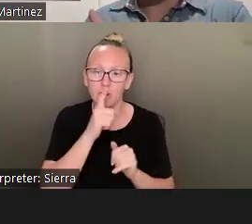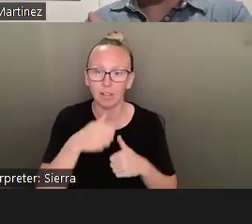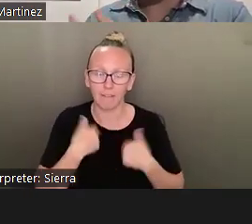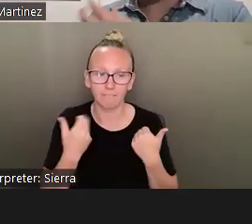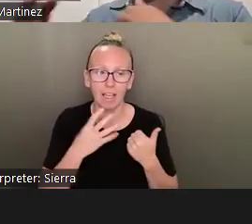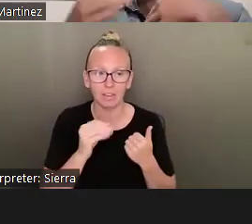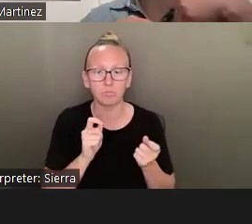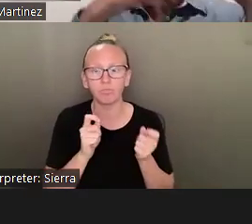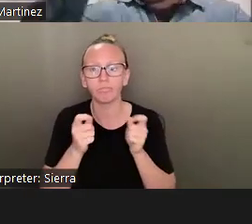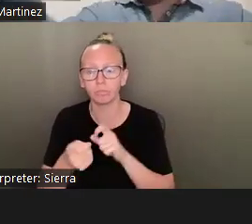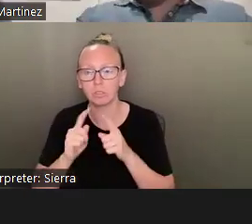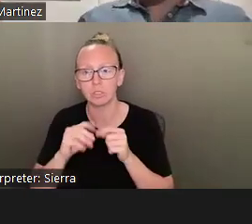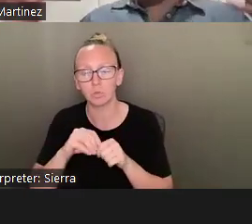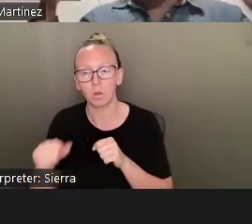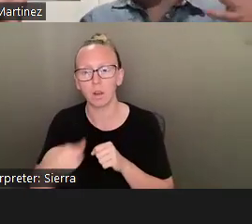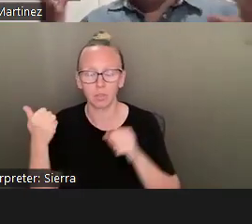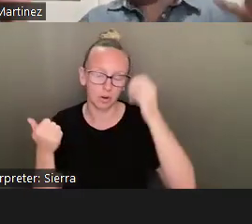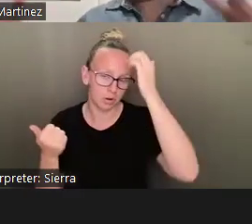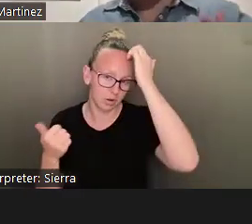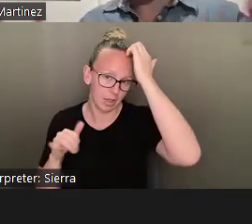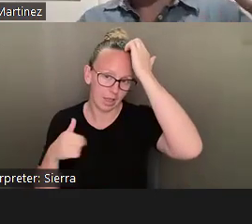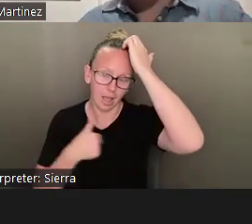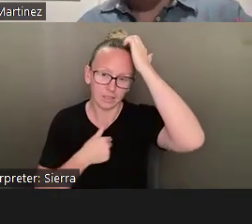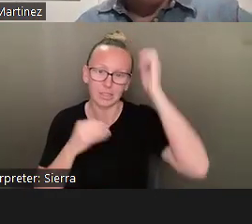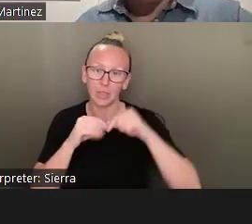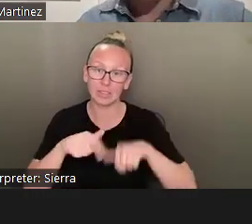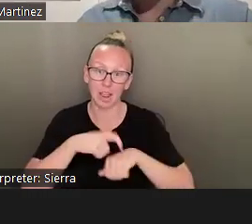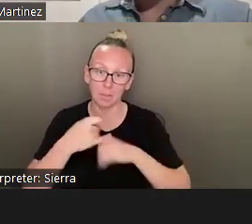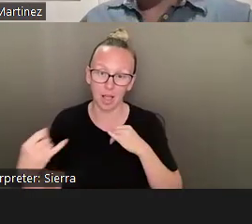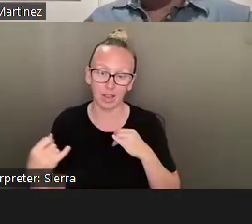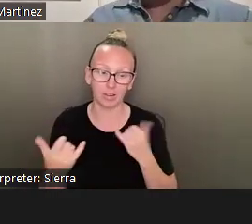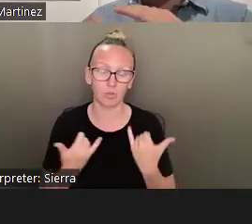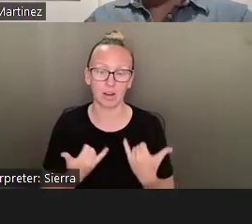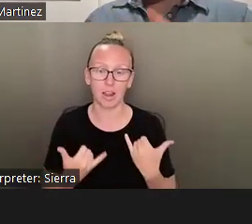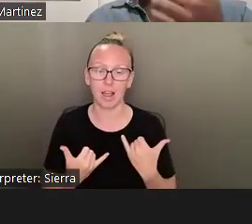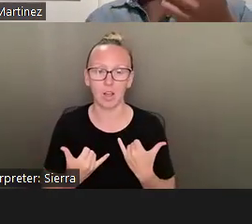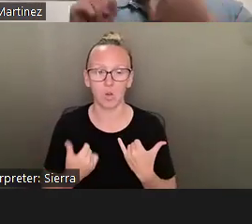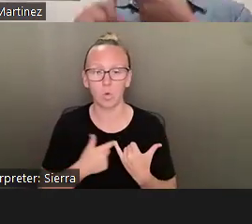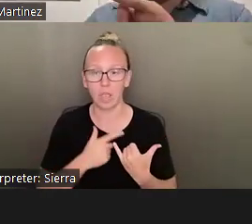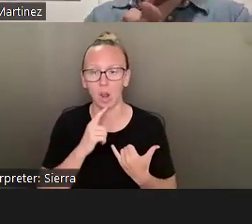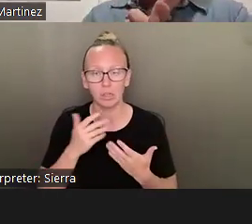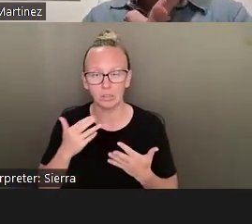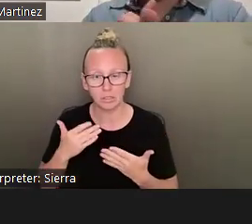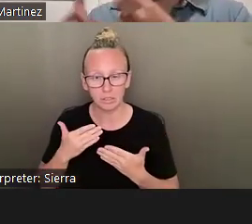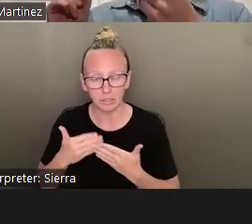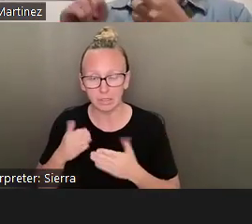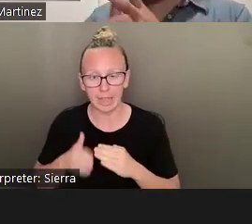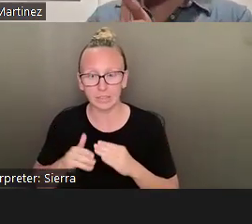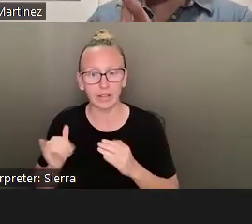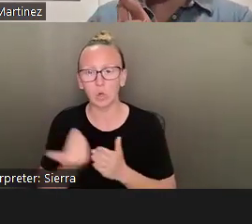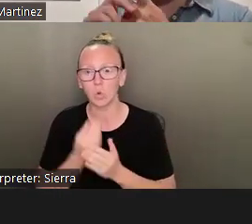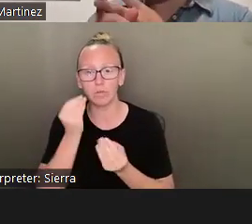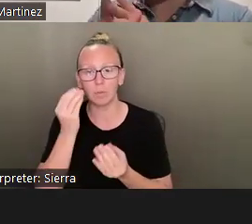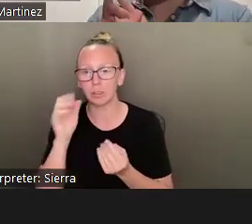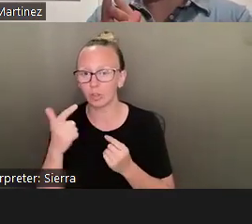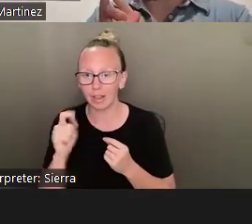into another, right as we, in this timeline that we're in right now, are at the edge of like a new informational age, a new